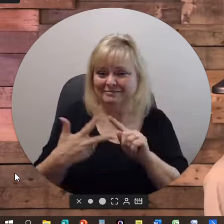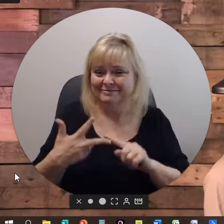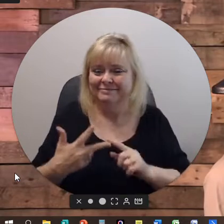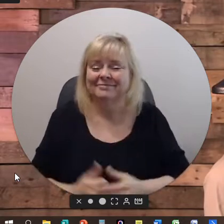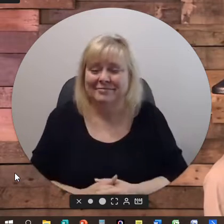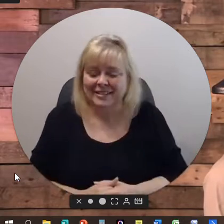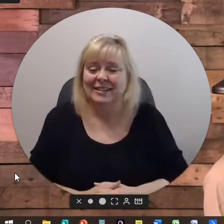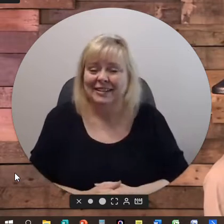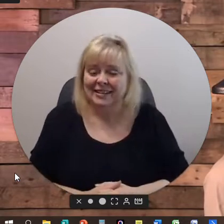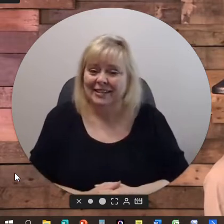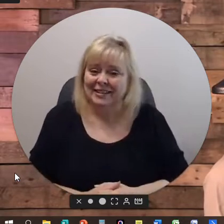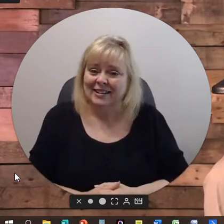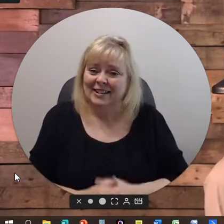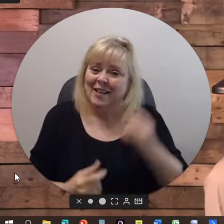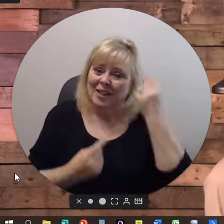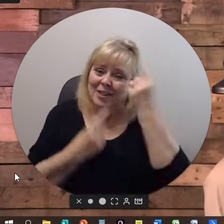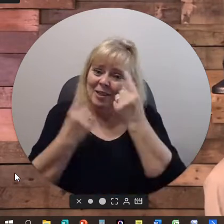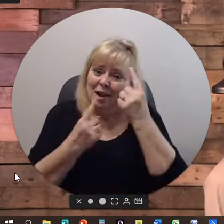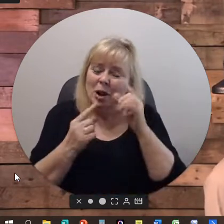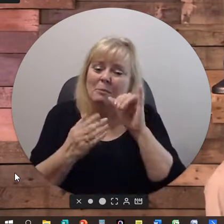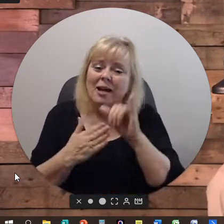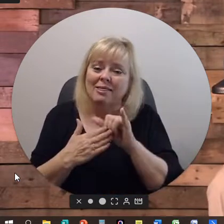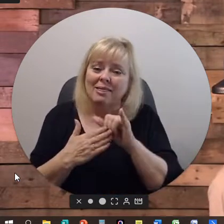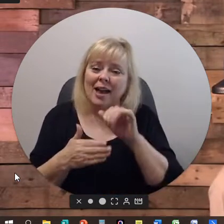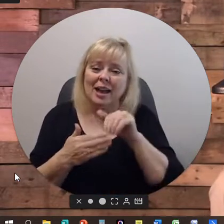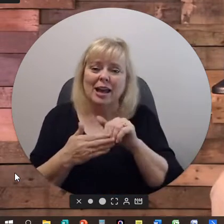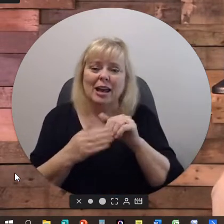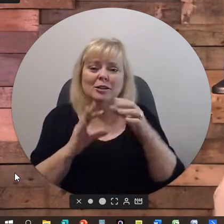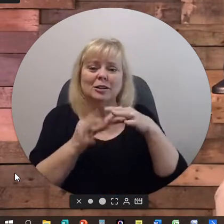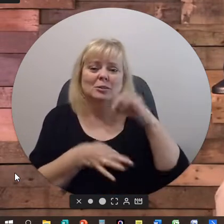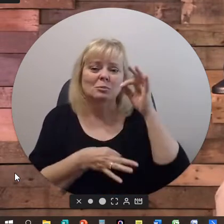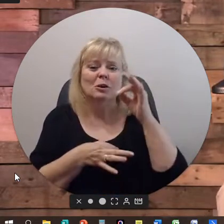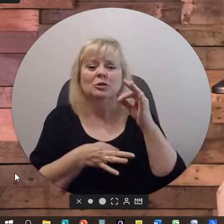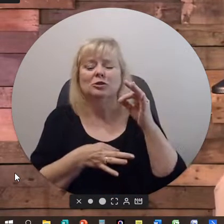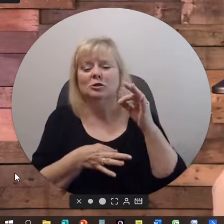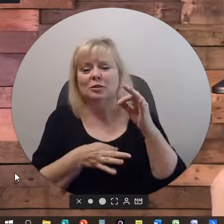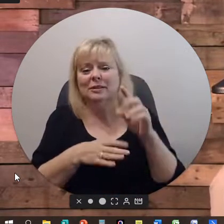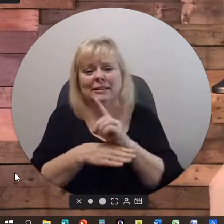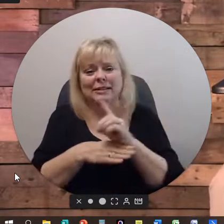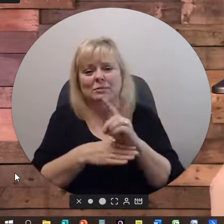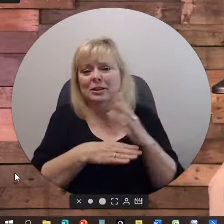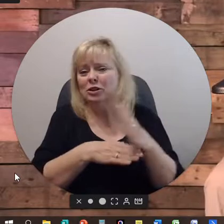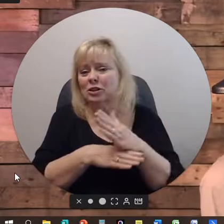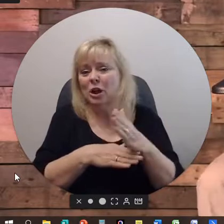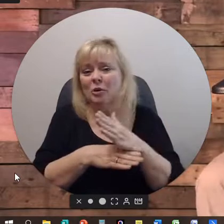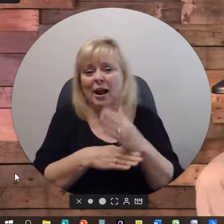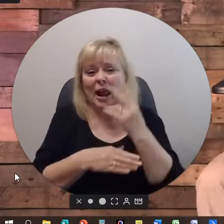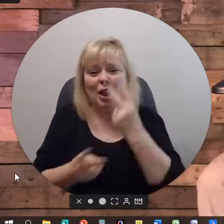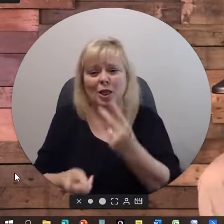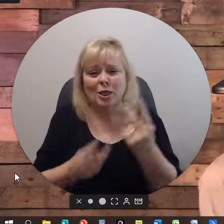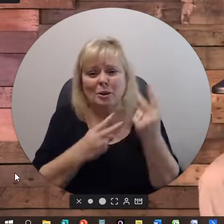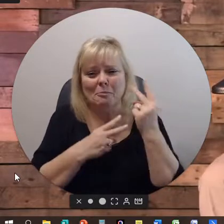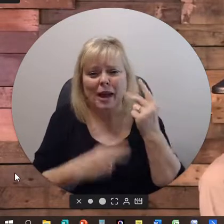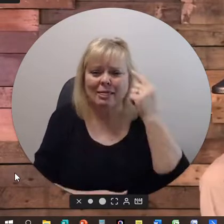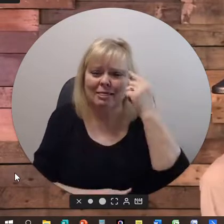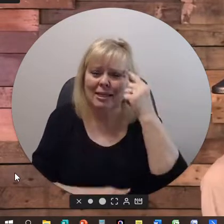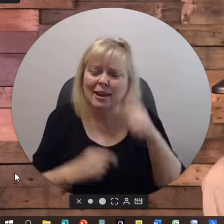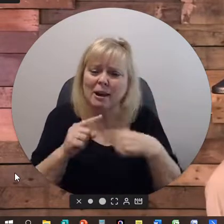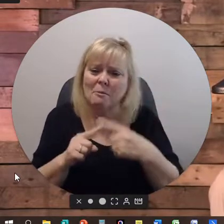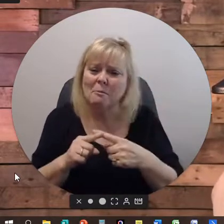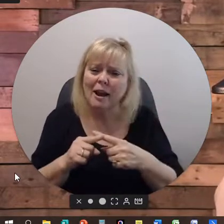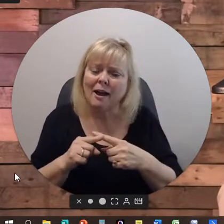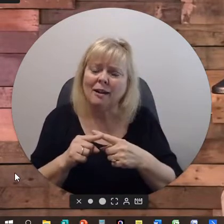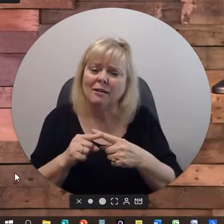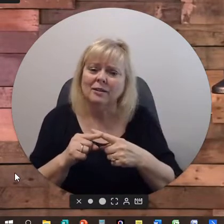Thinking about community and the spiritual discipline of sharing led me this week to recall the admonition in the passage found in